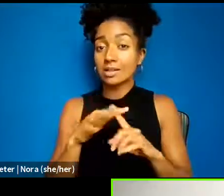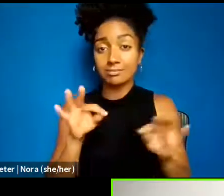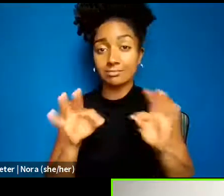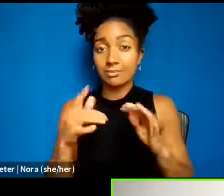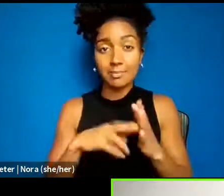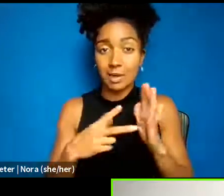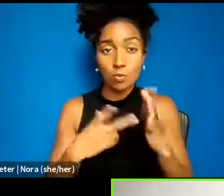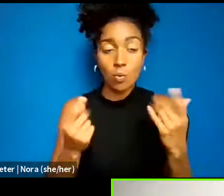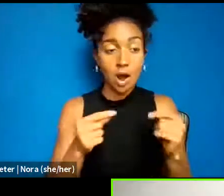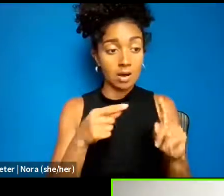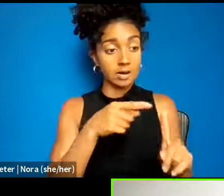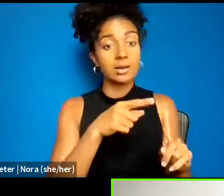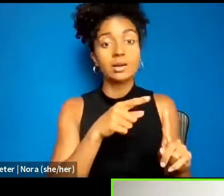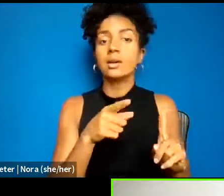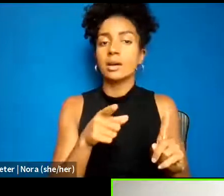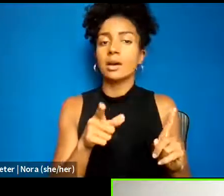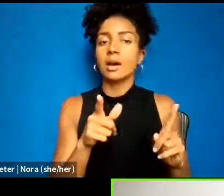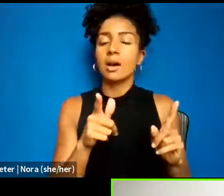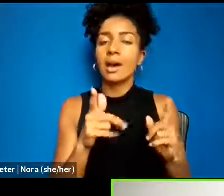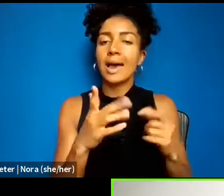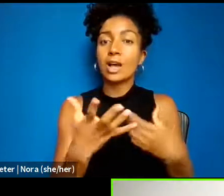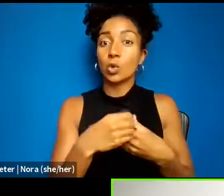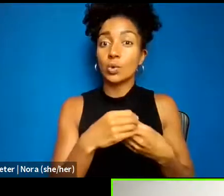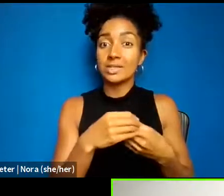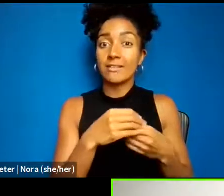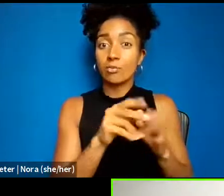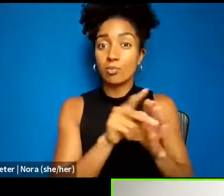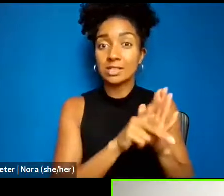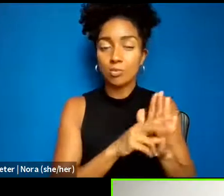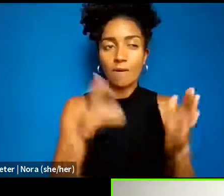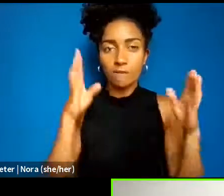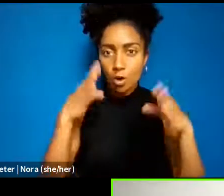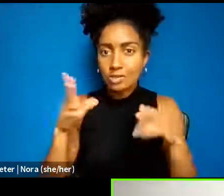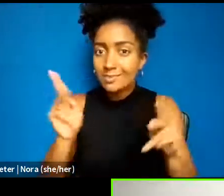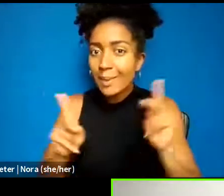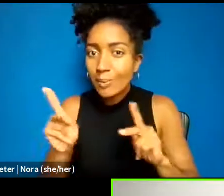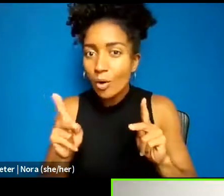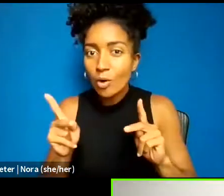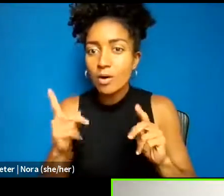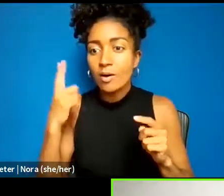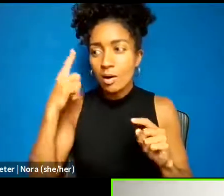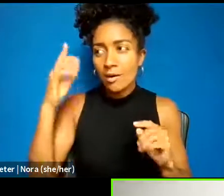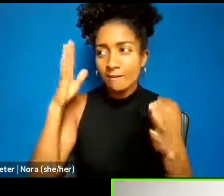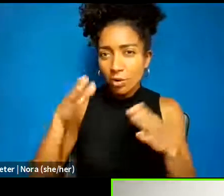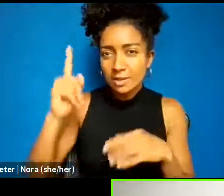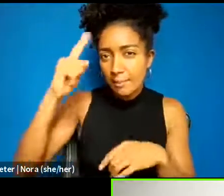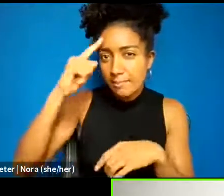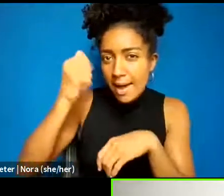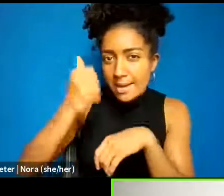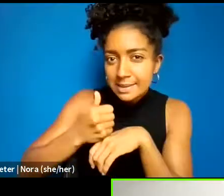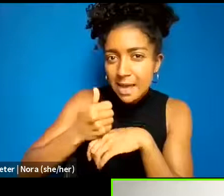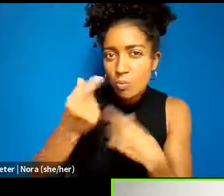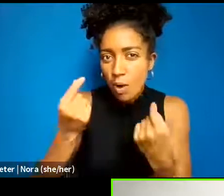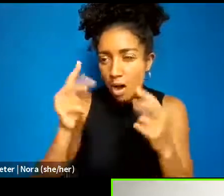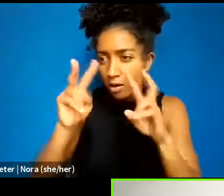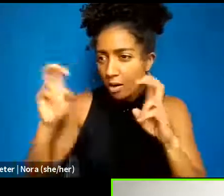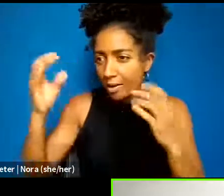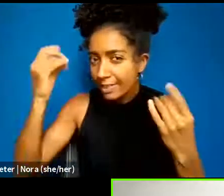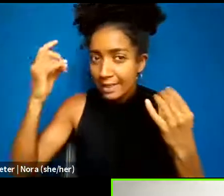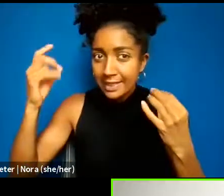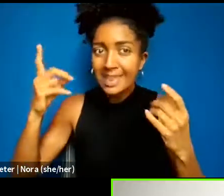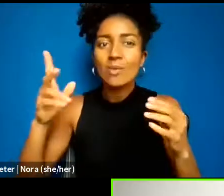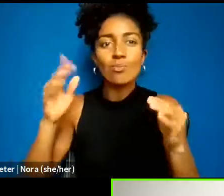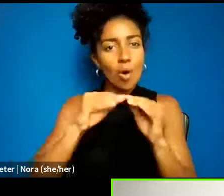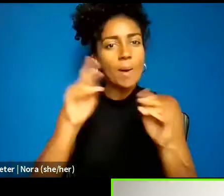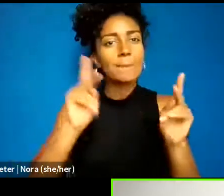people, focus on growth mindsets. So it's very people oriented, and it really looks for different or innovative solutions to